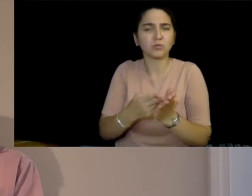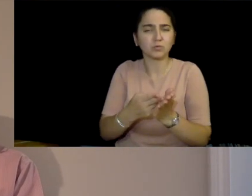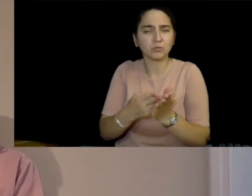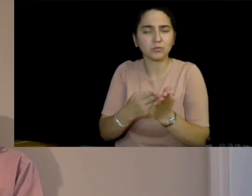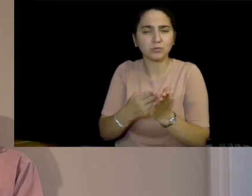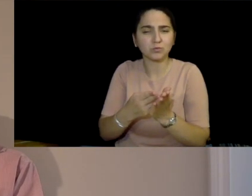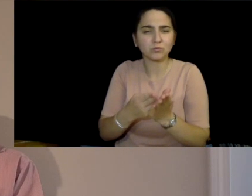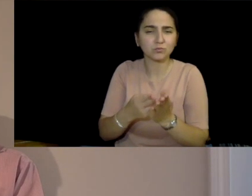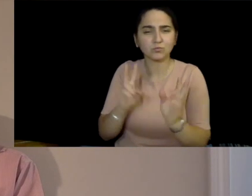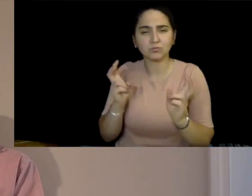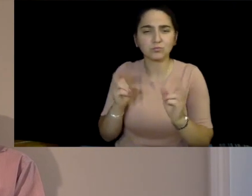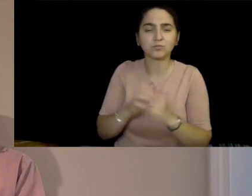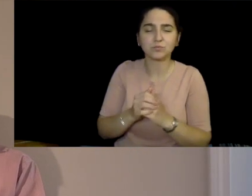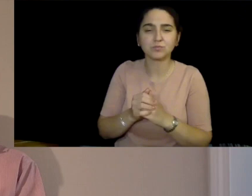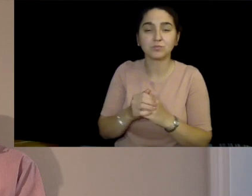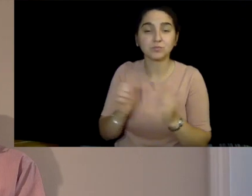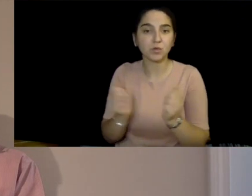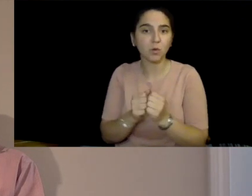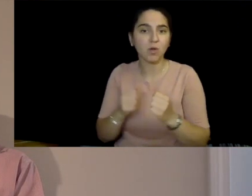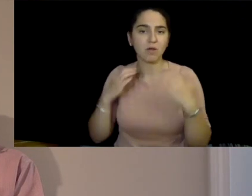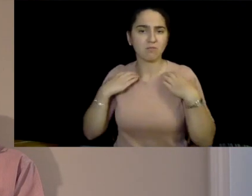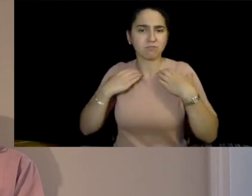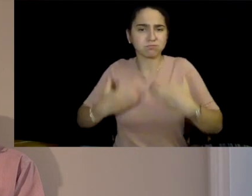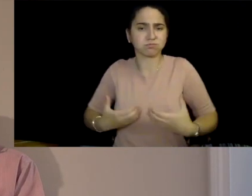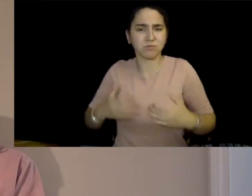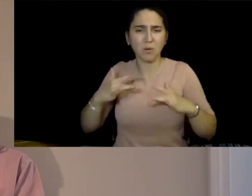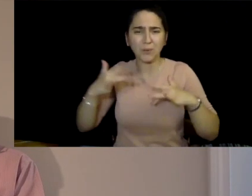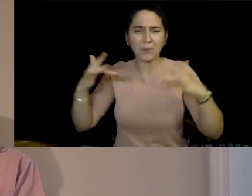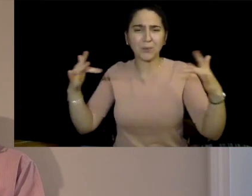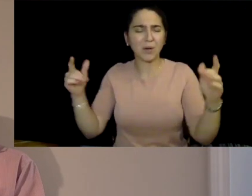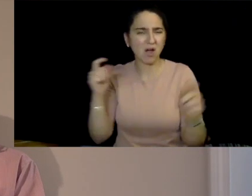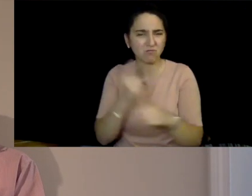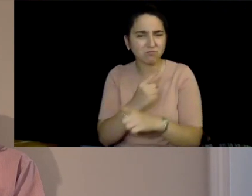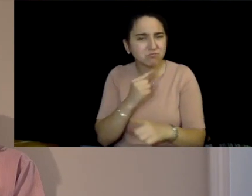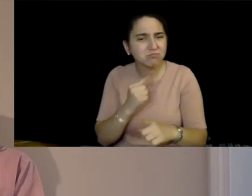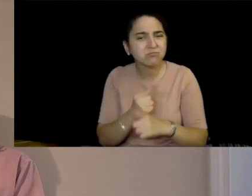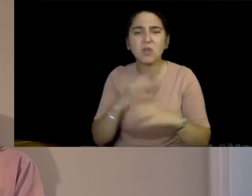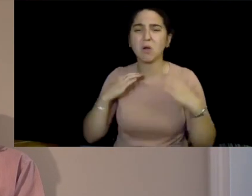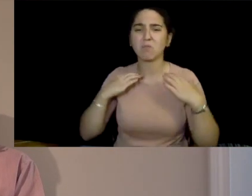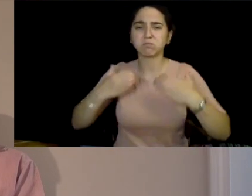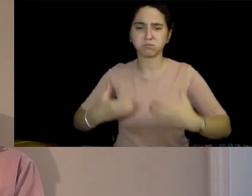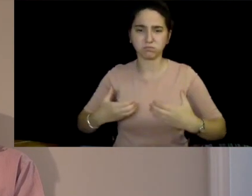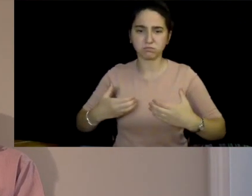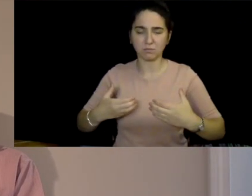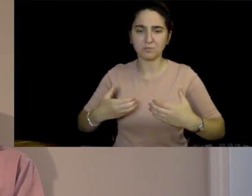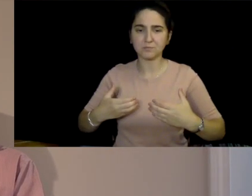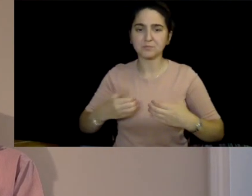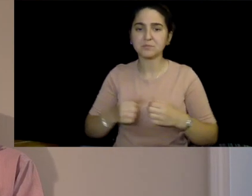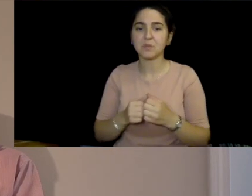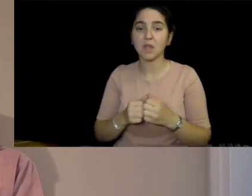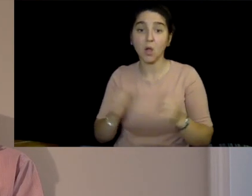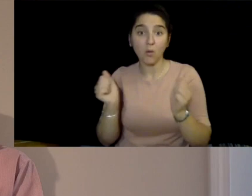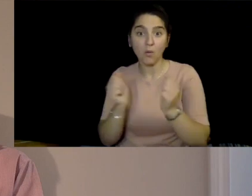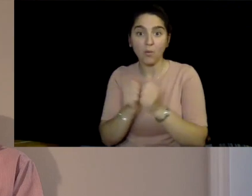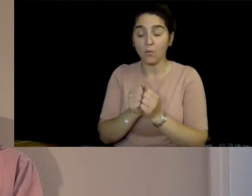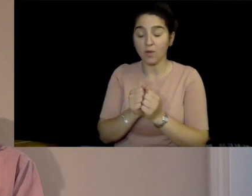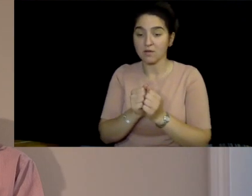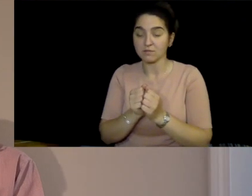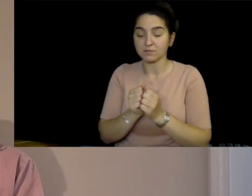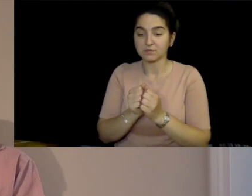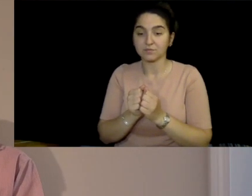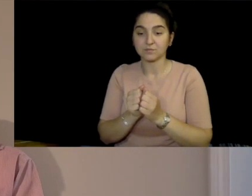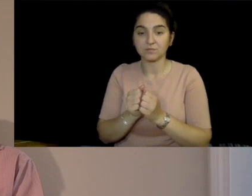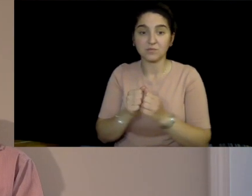the breastplate of righteousness in place, and with your feet fitted with the readiness